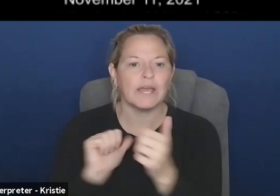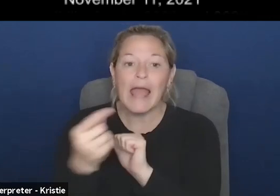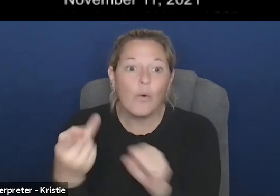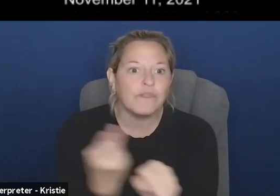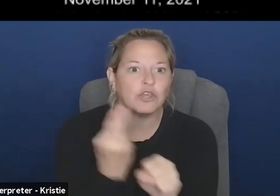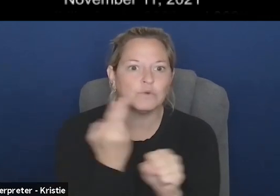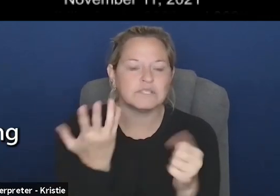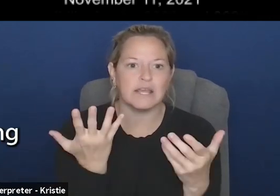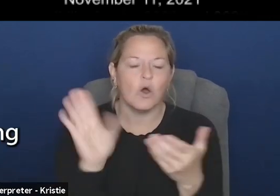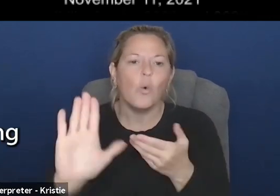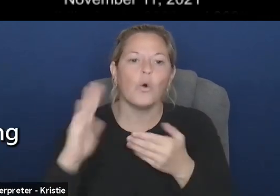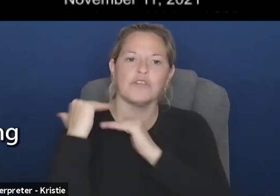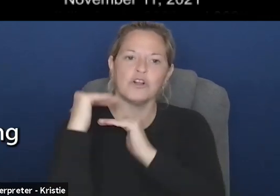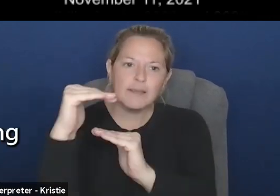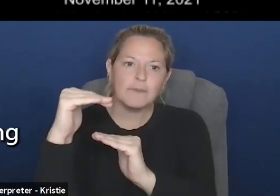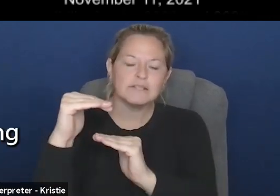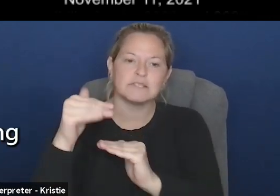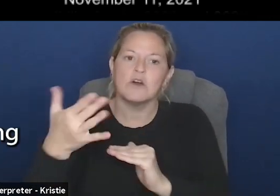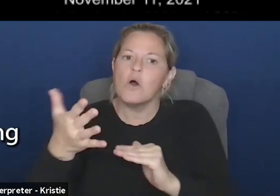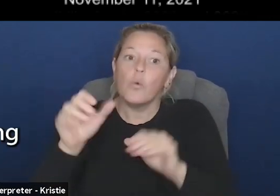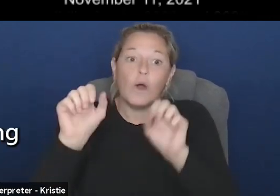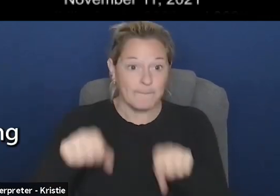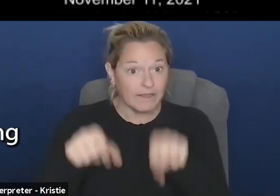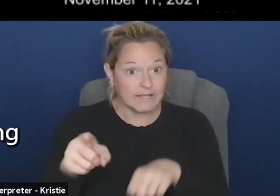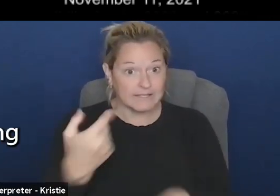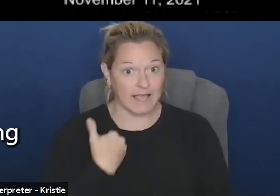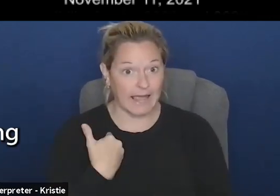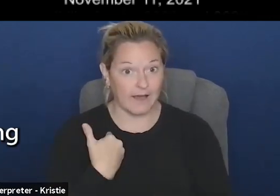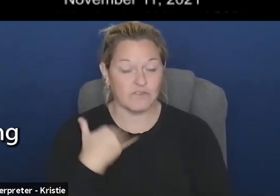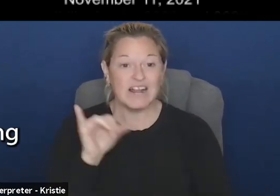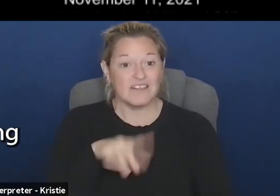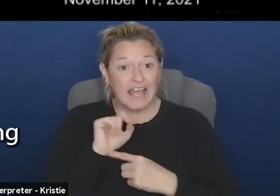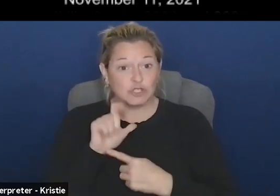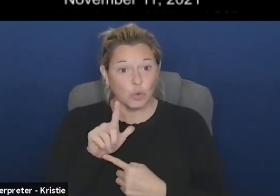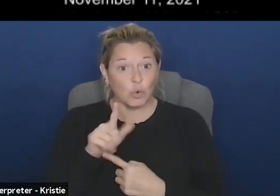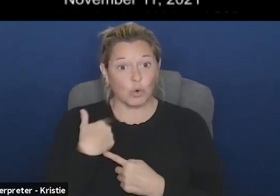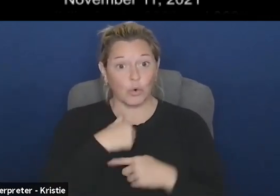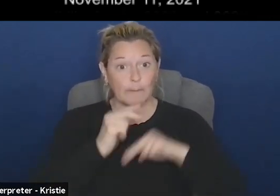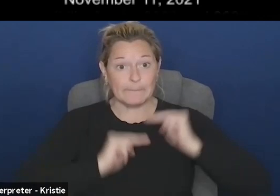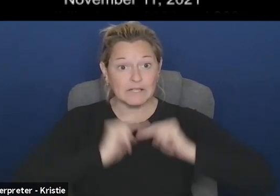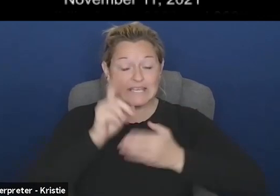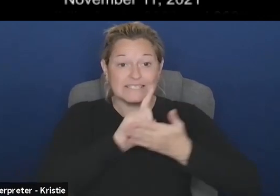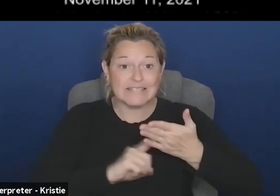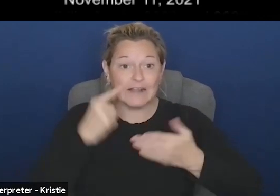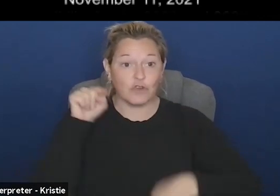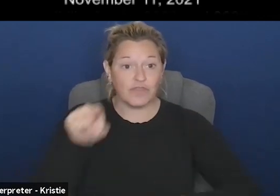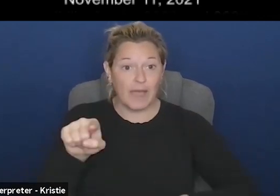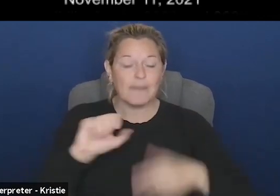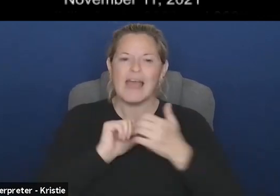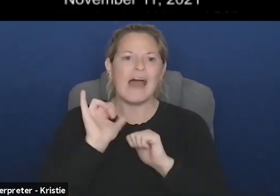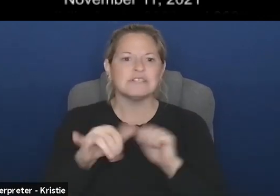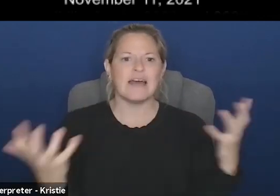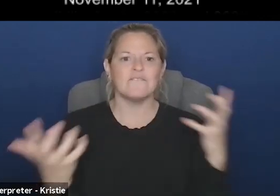requirements that they have, and how is this tool that you're designing and building for them going to fit into